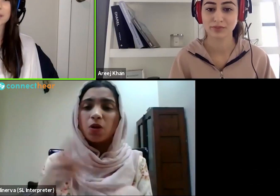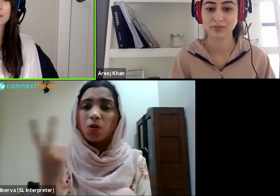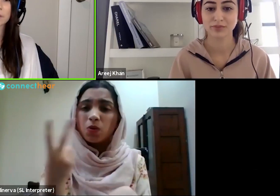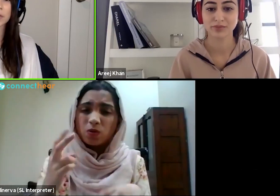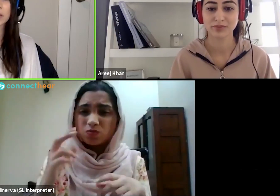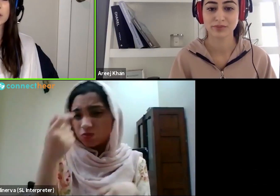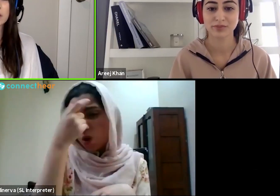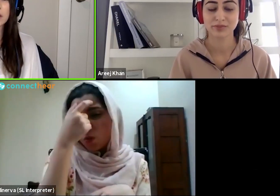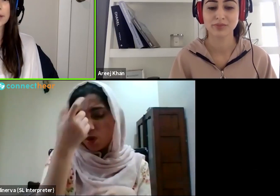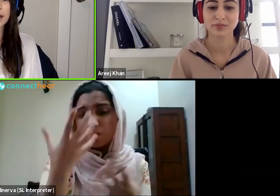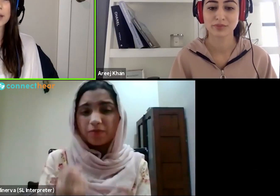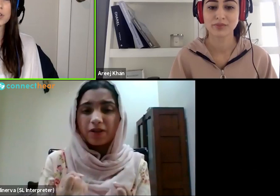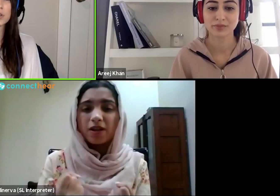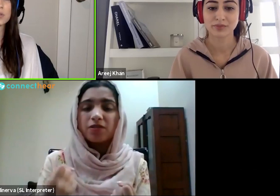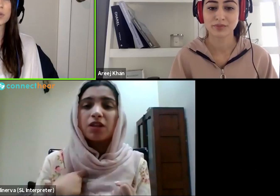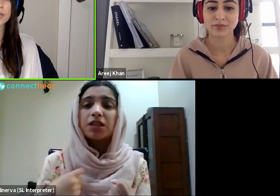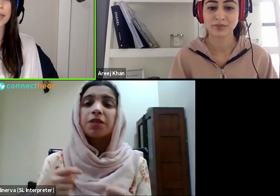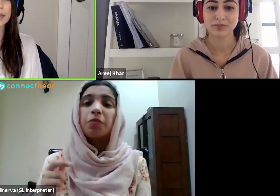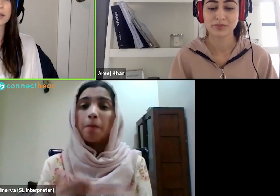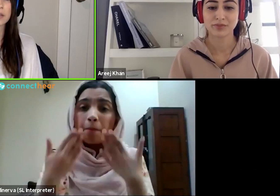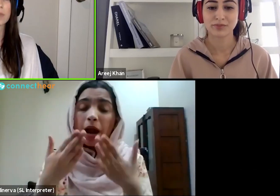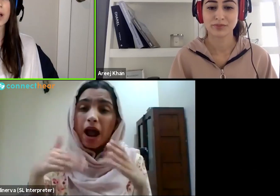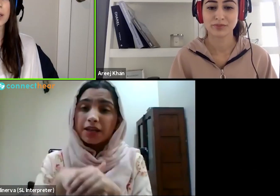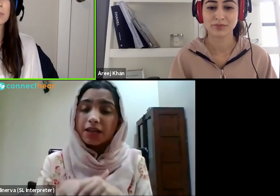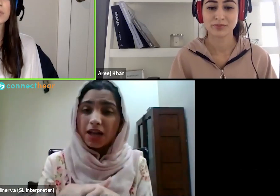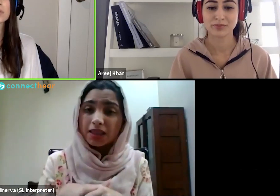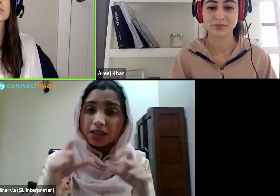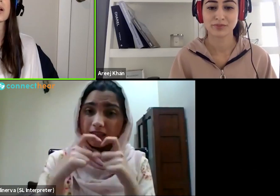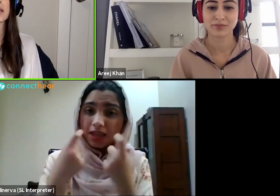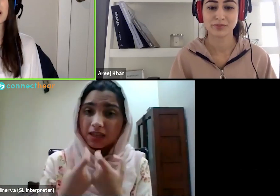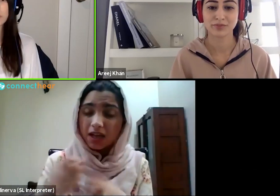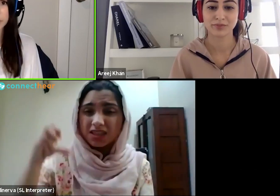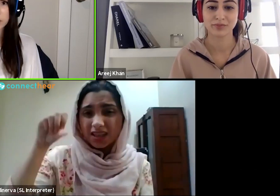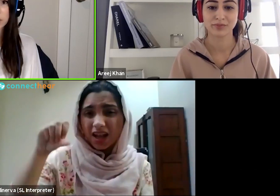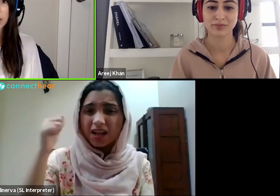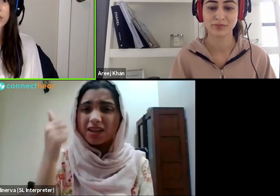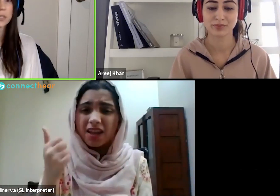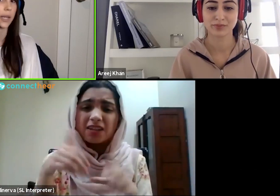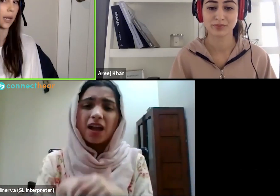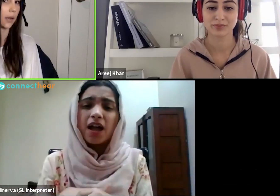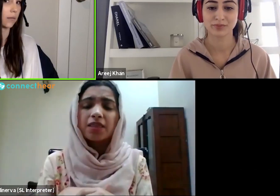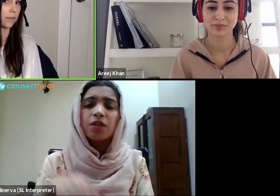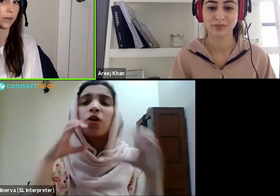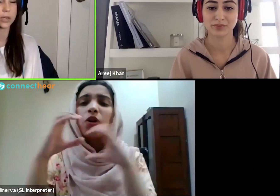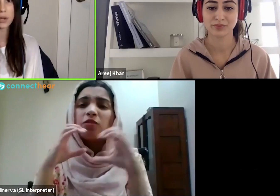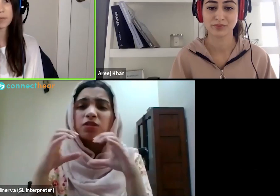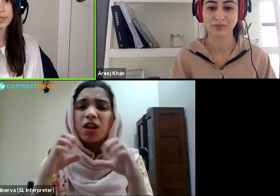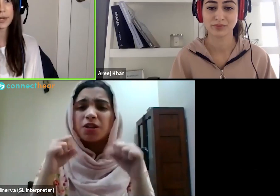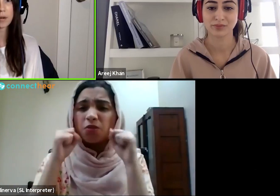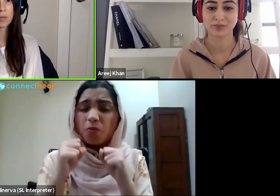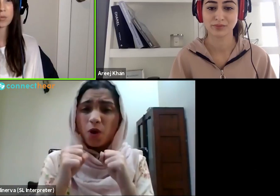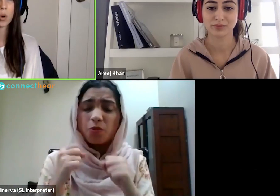9 to 10 for me, and I do retain some of it. I'm able to start a conversation. I just can't finish